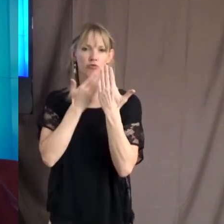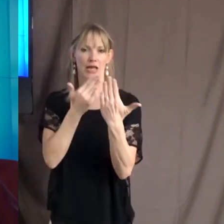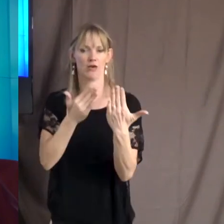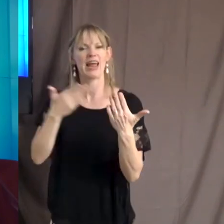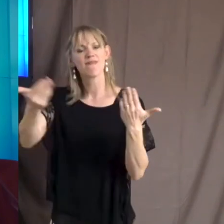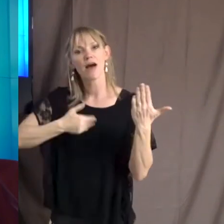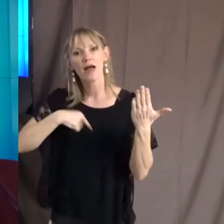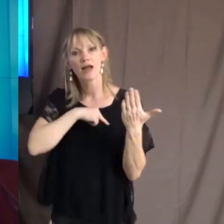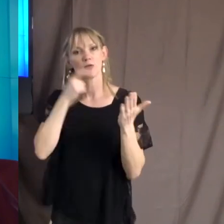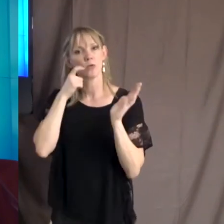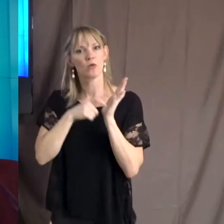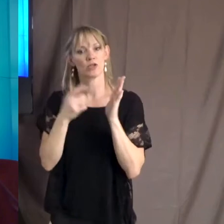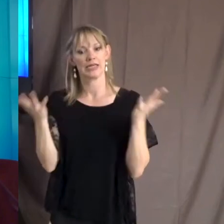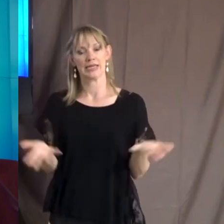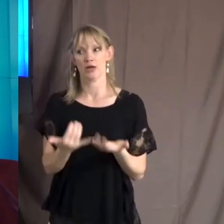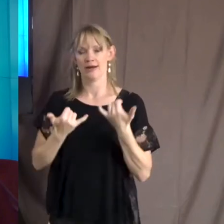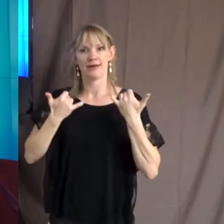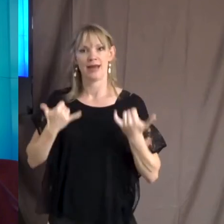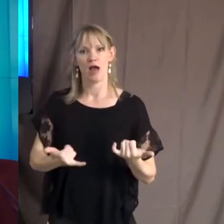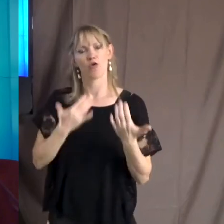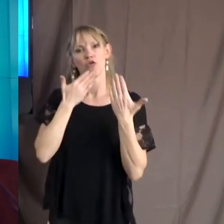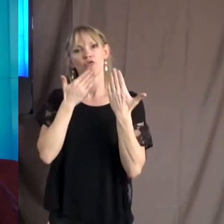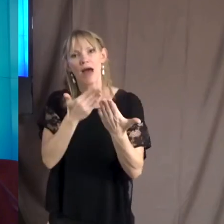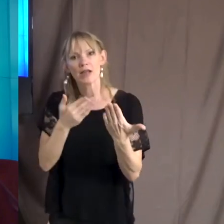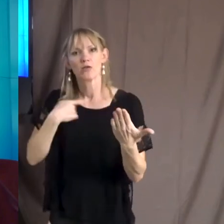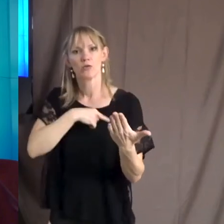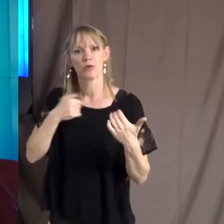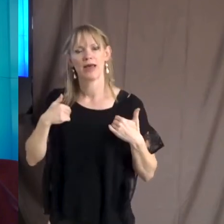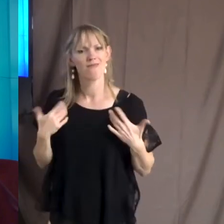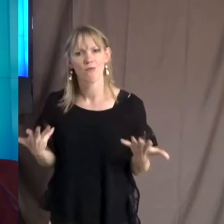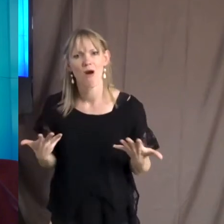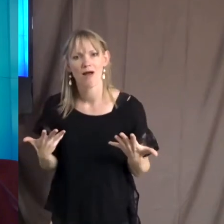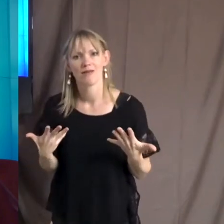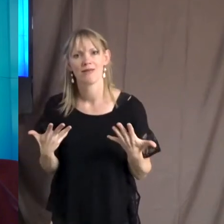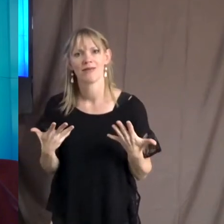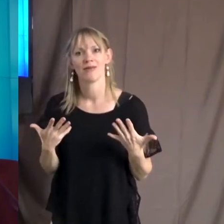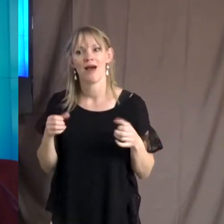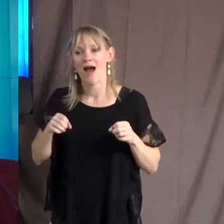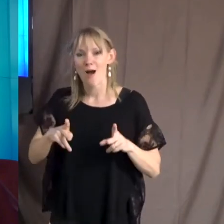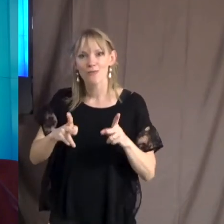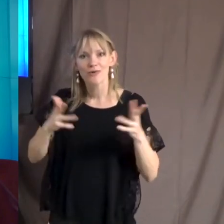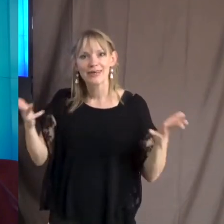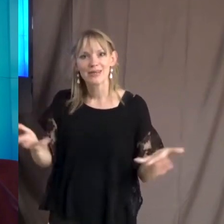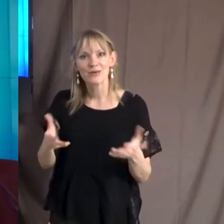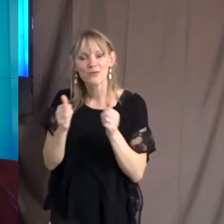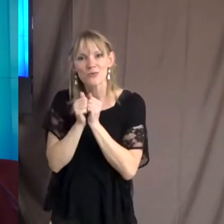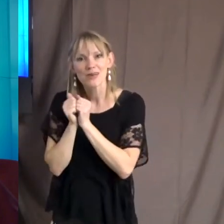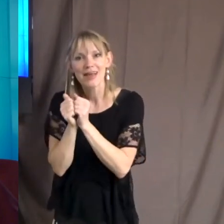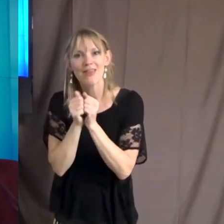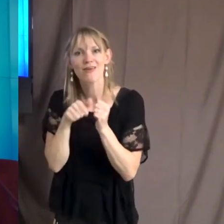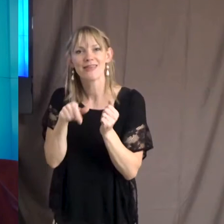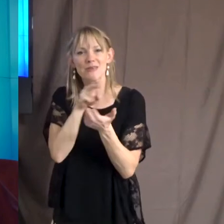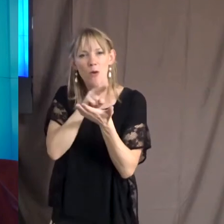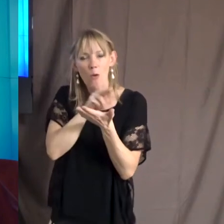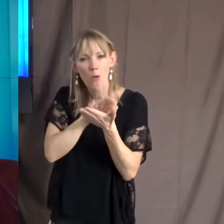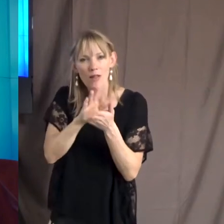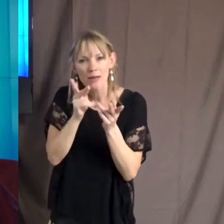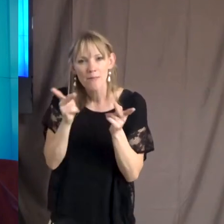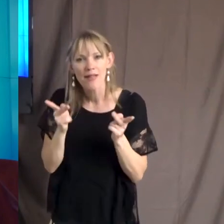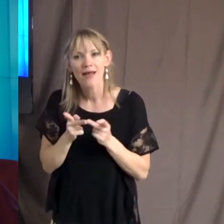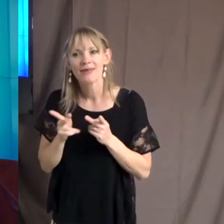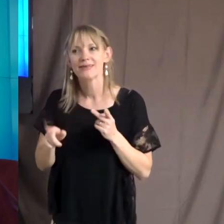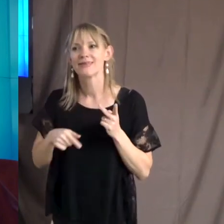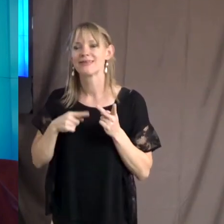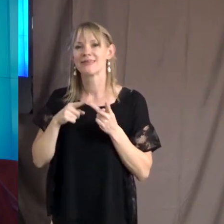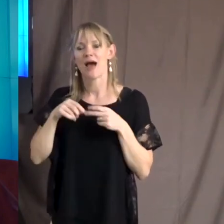right here and right now what gratitudes we have for the opportunity to be here together in this holy space, for the